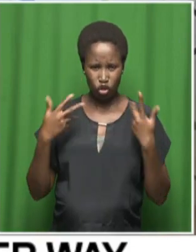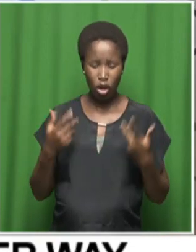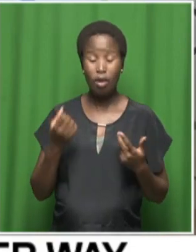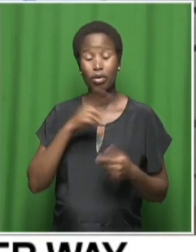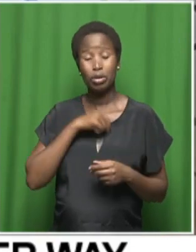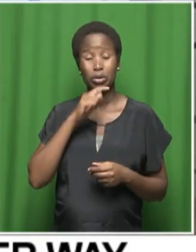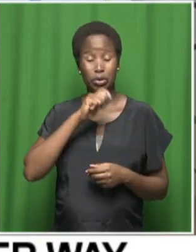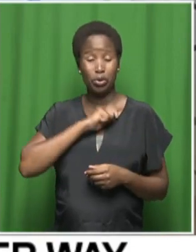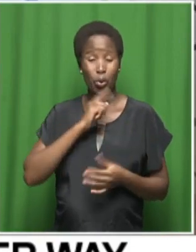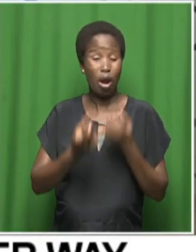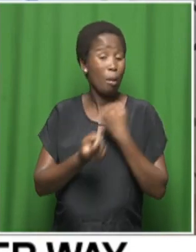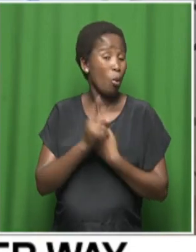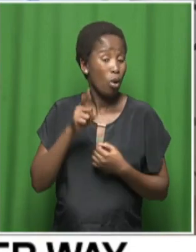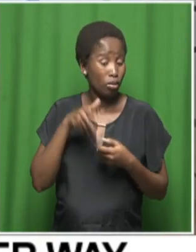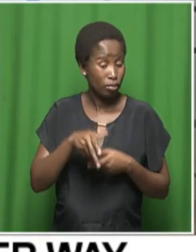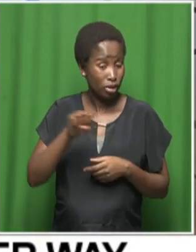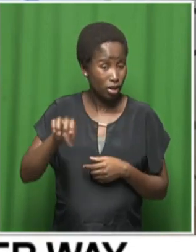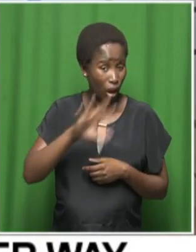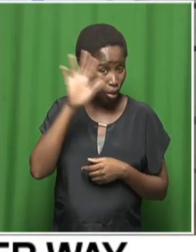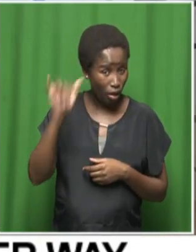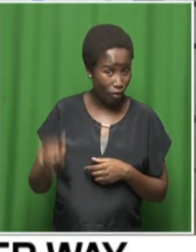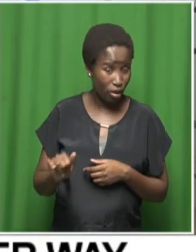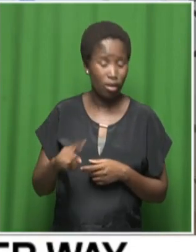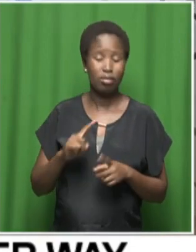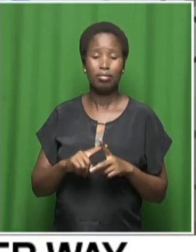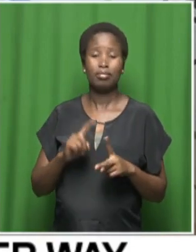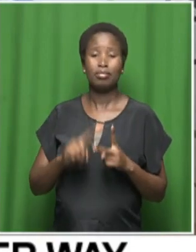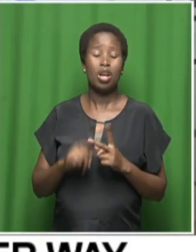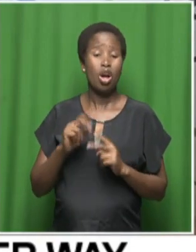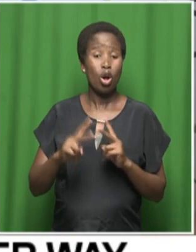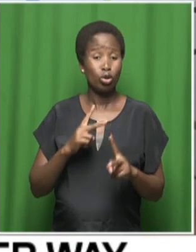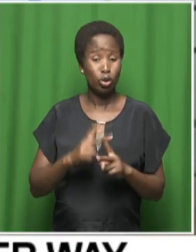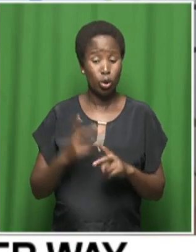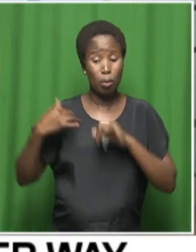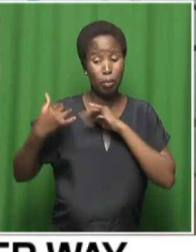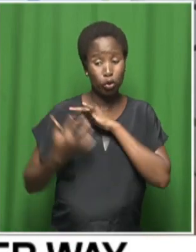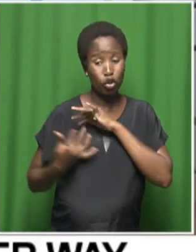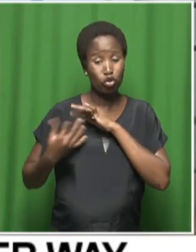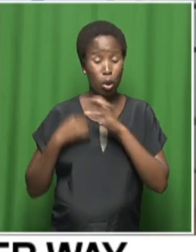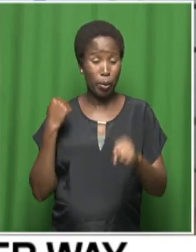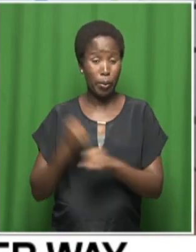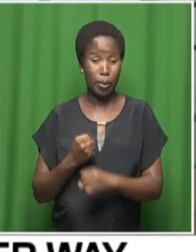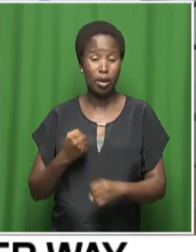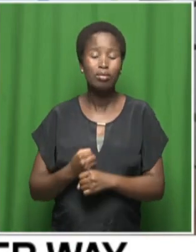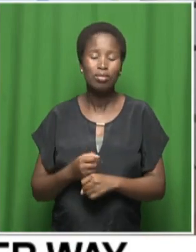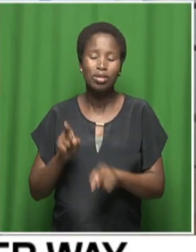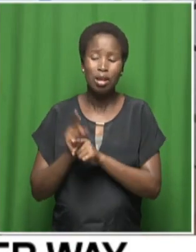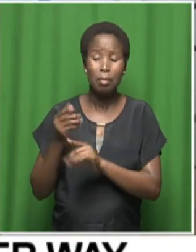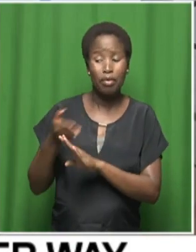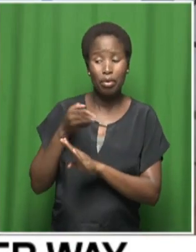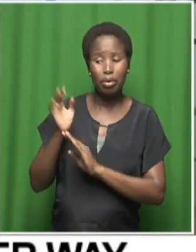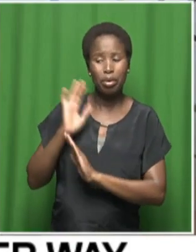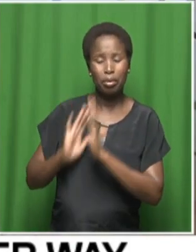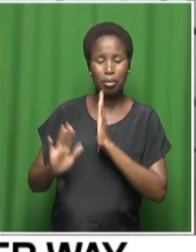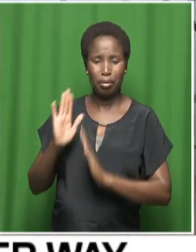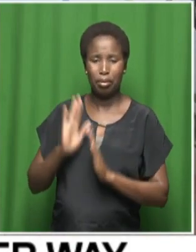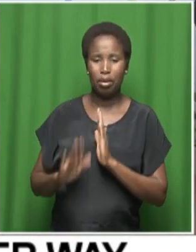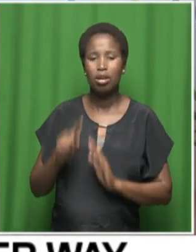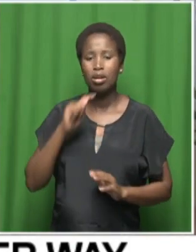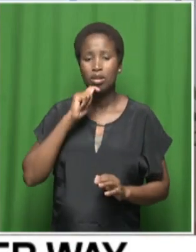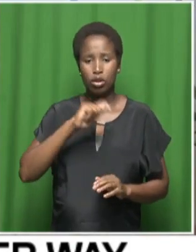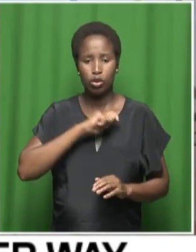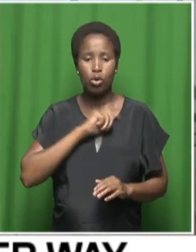Africa. You know, the potential that we have, as you explained, we will actually largely be